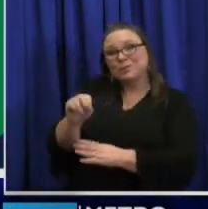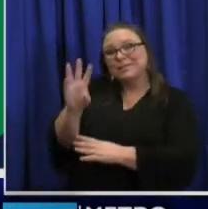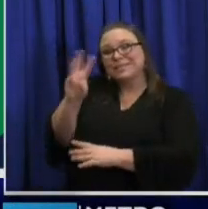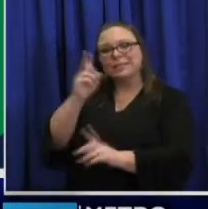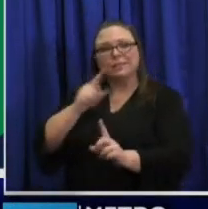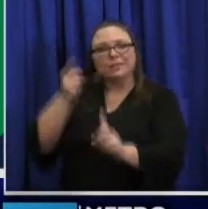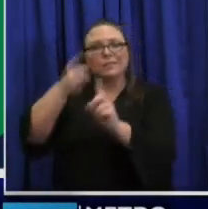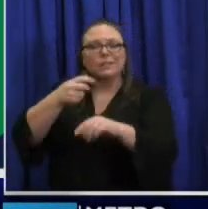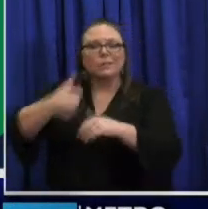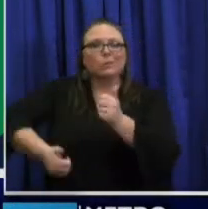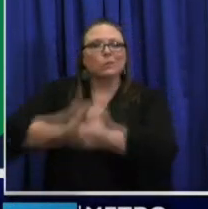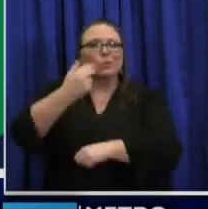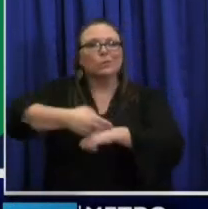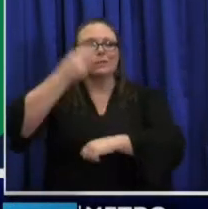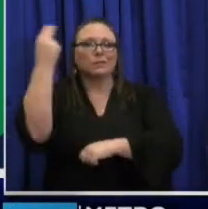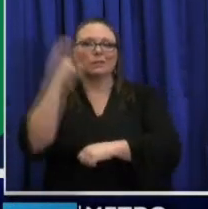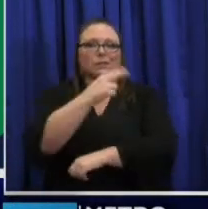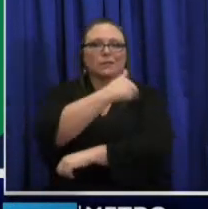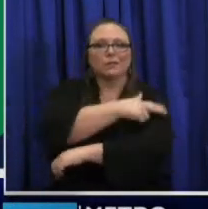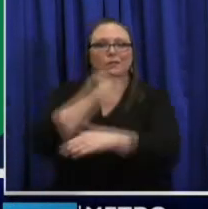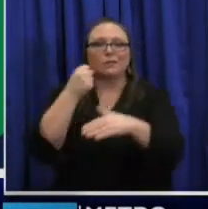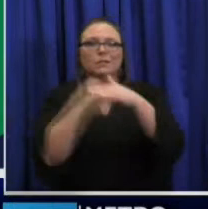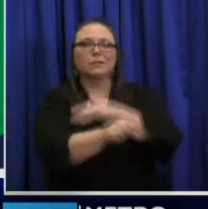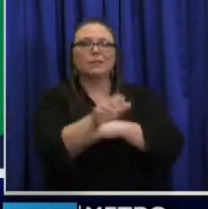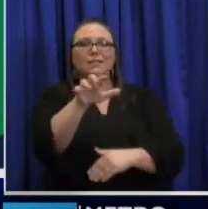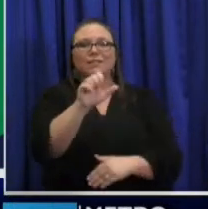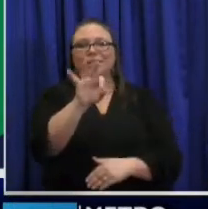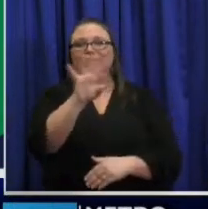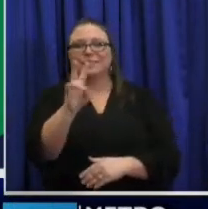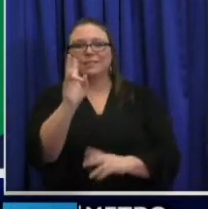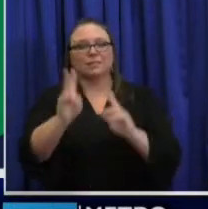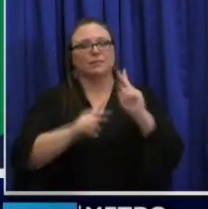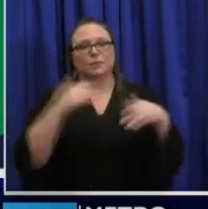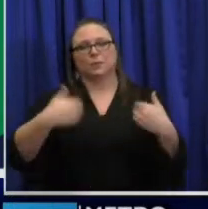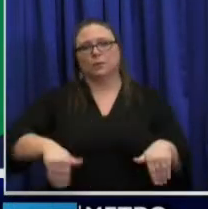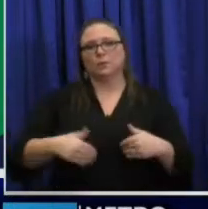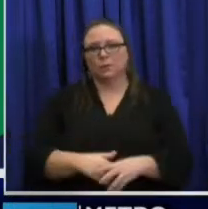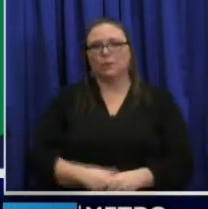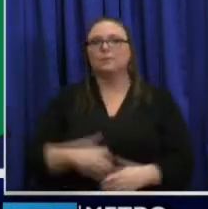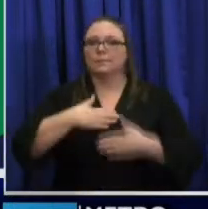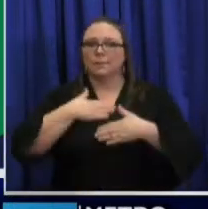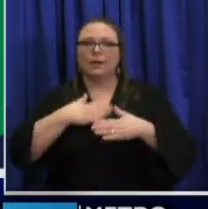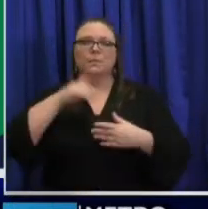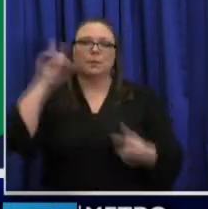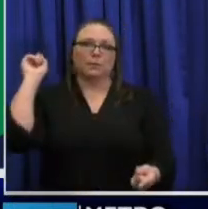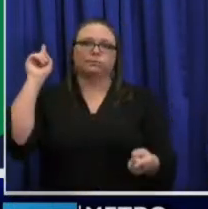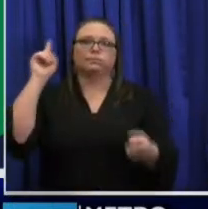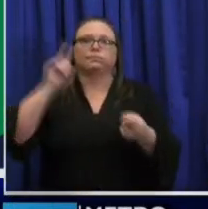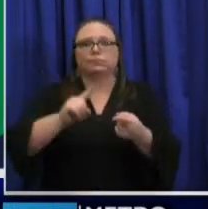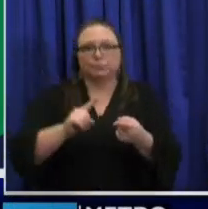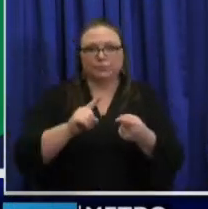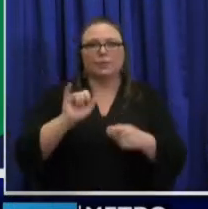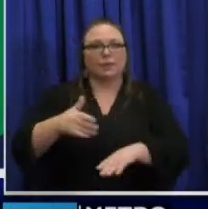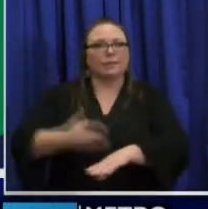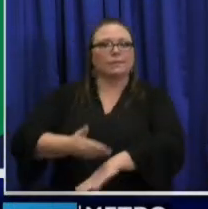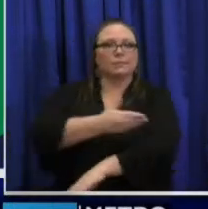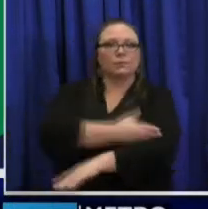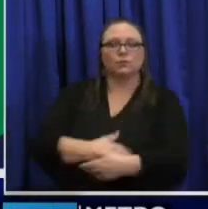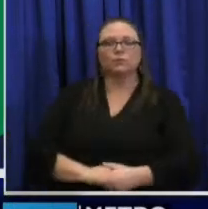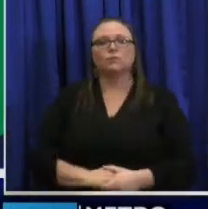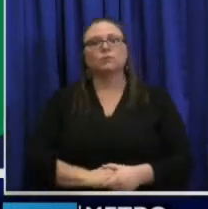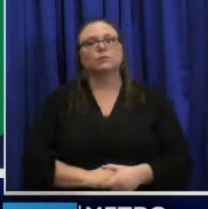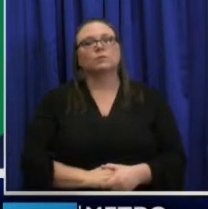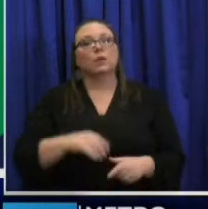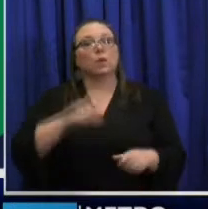our peak hospitalization in Davidson County of 597 people. And I'm really glad that this number is improving. I also